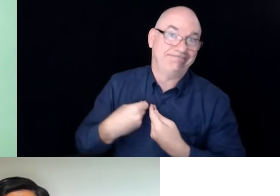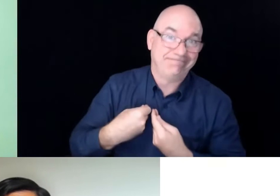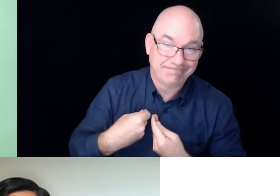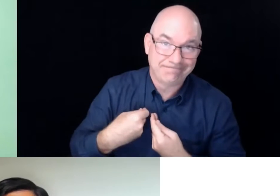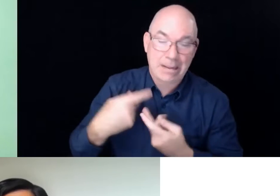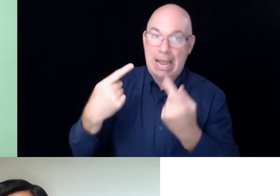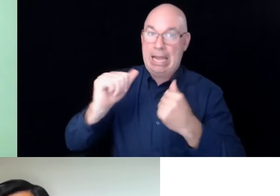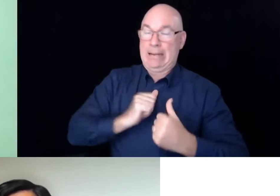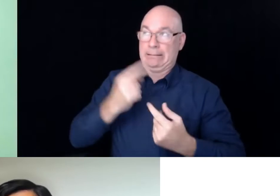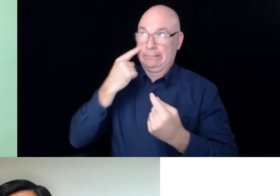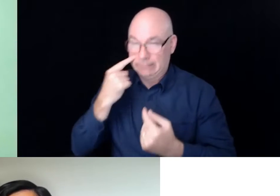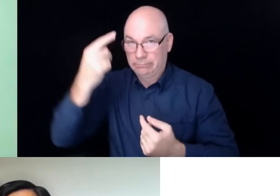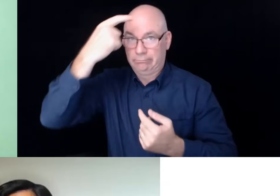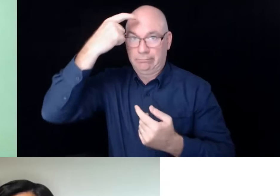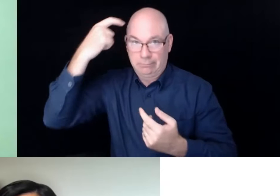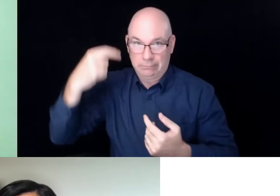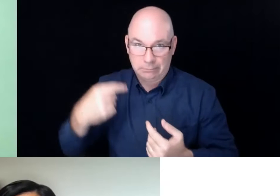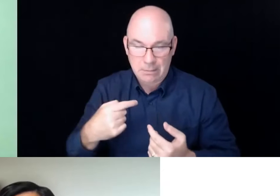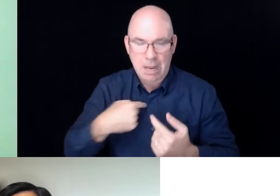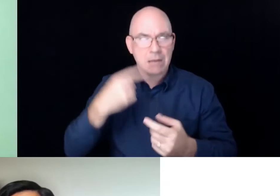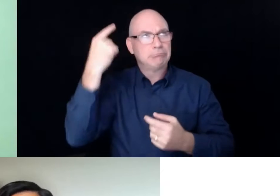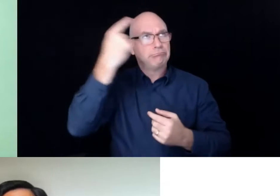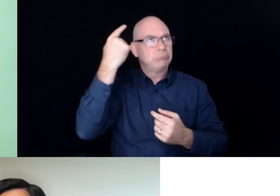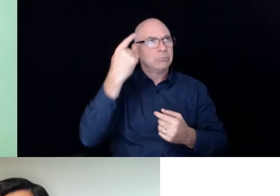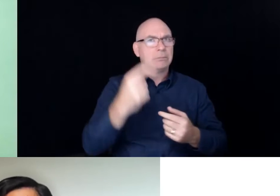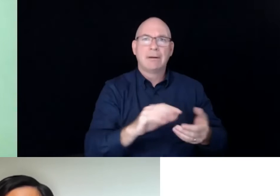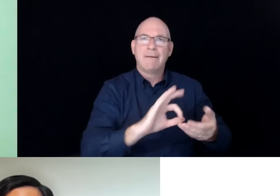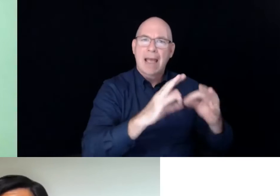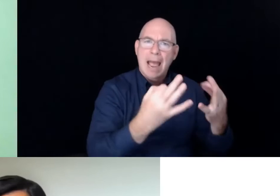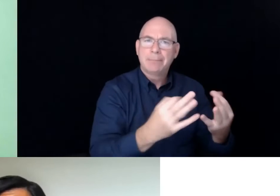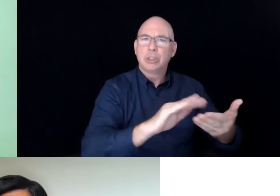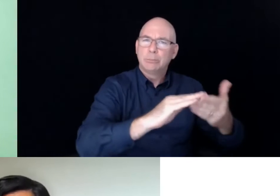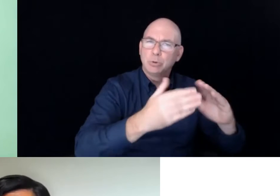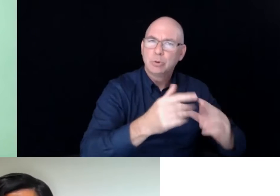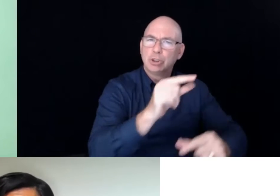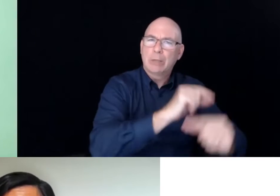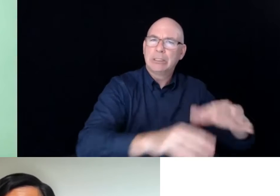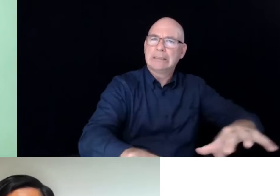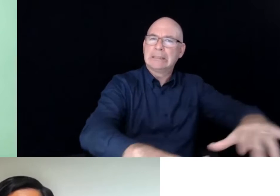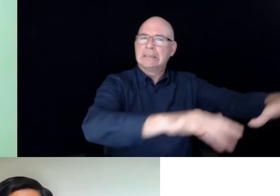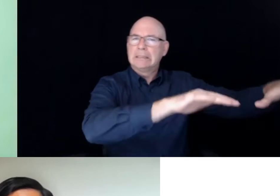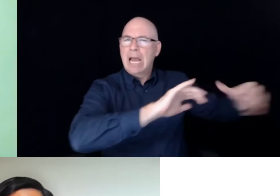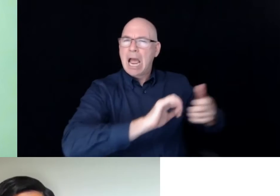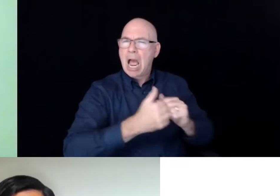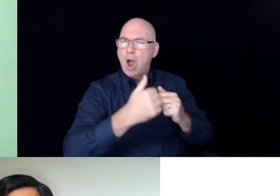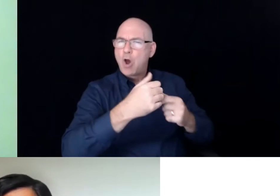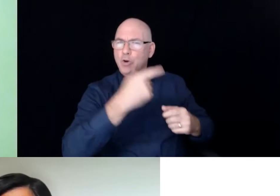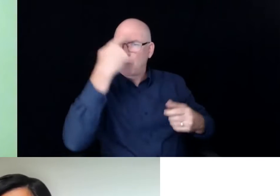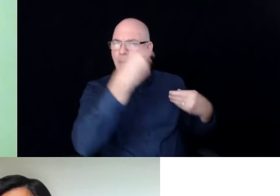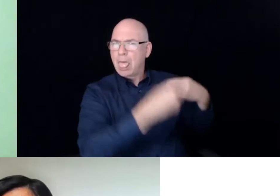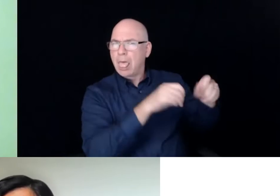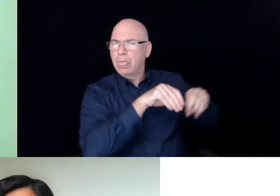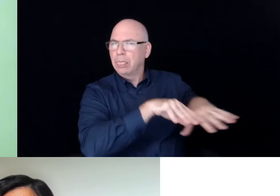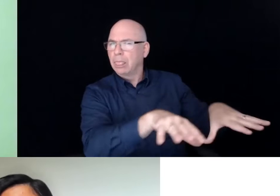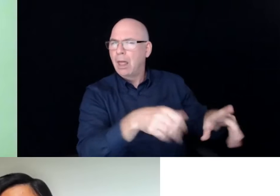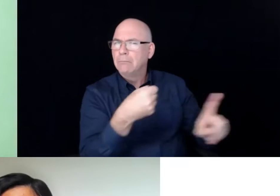individuals, families, communities, and generations, trying to understand my family a little bit better. And this led me to